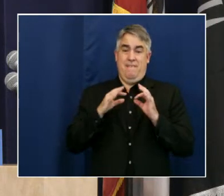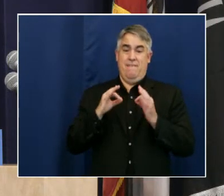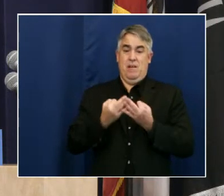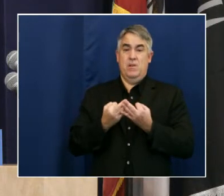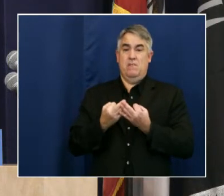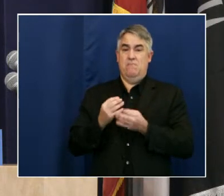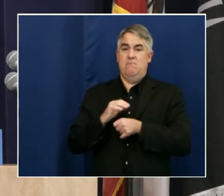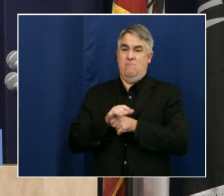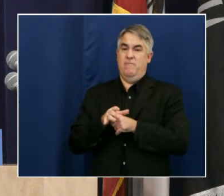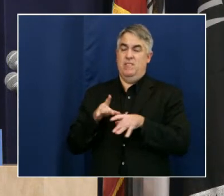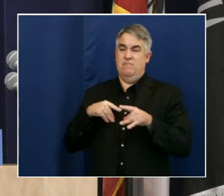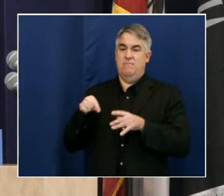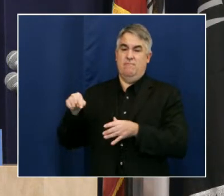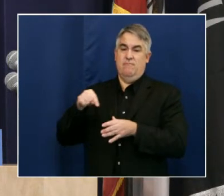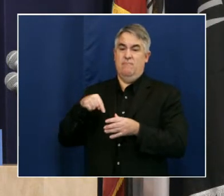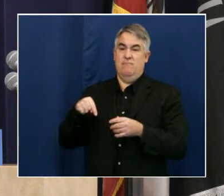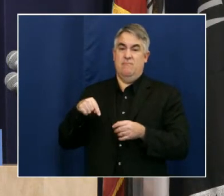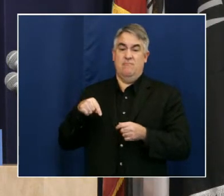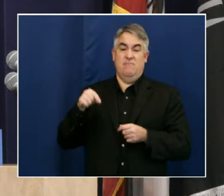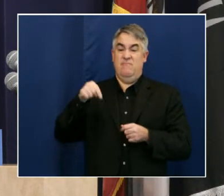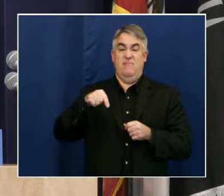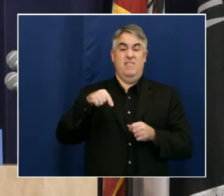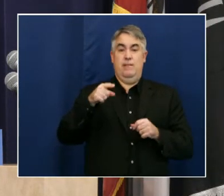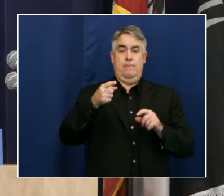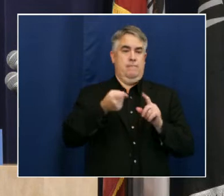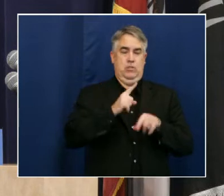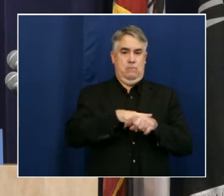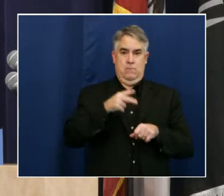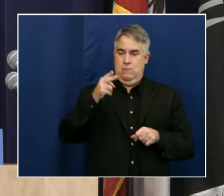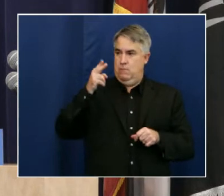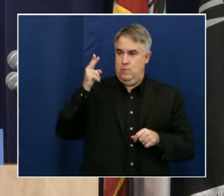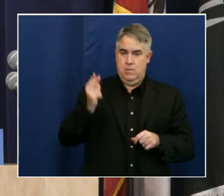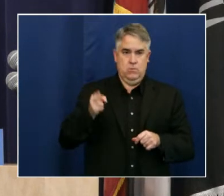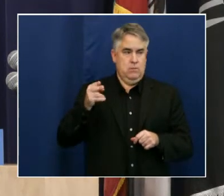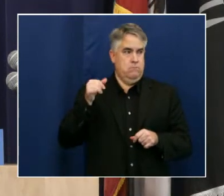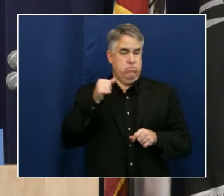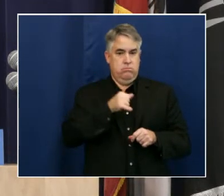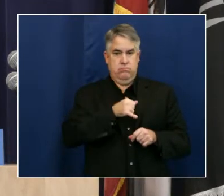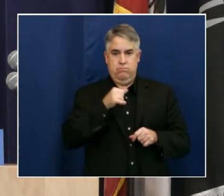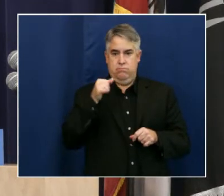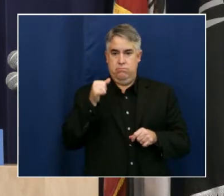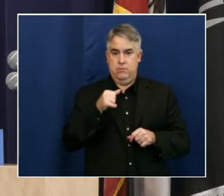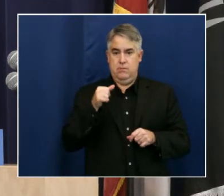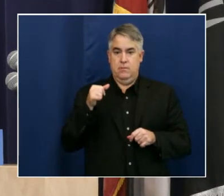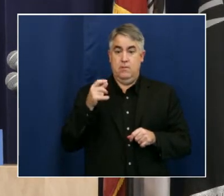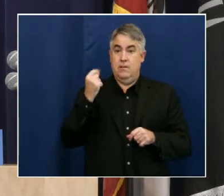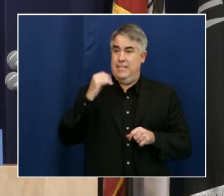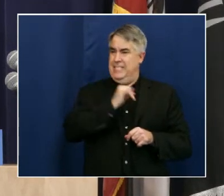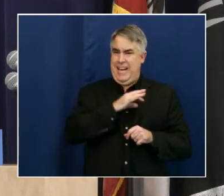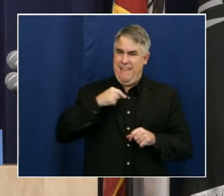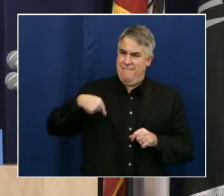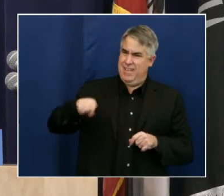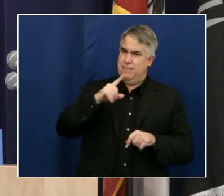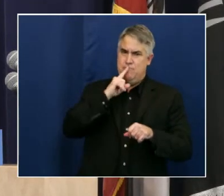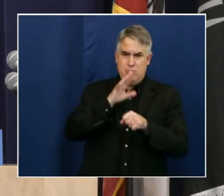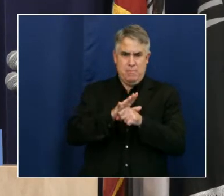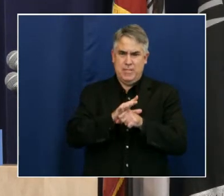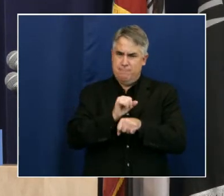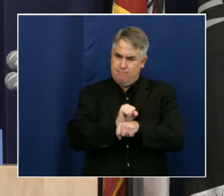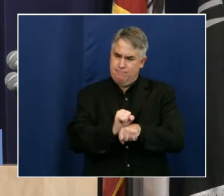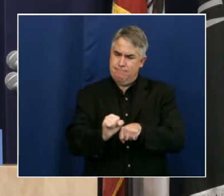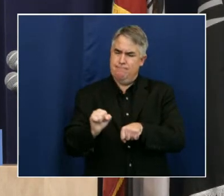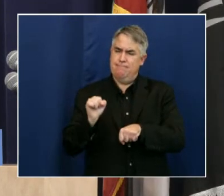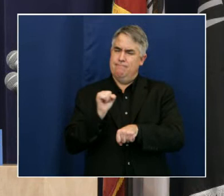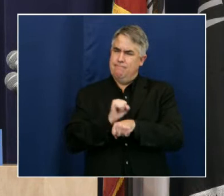never been through a pandemic of this nature, but we're dedicated, and our county staff has been dedicated to ensure that we're working day in and day out for months to make sure that